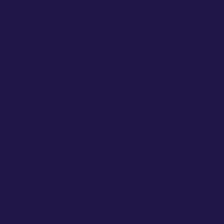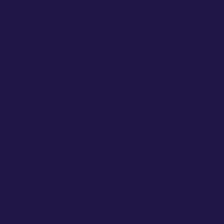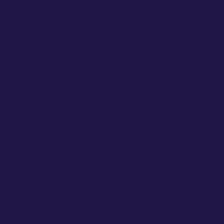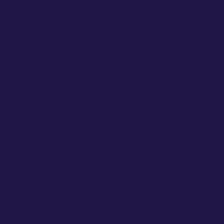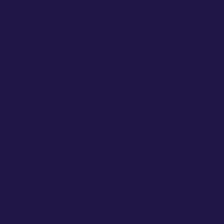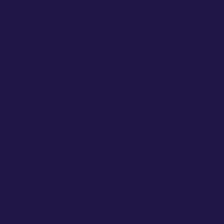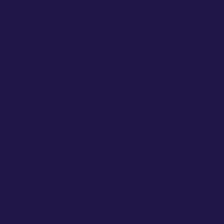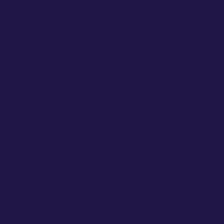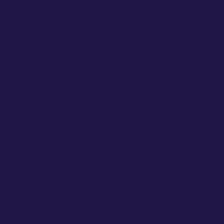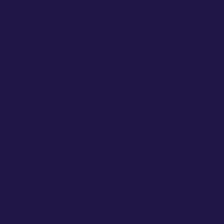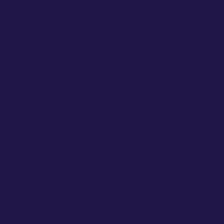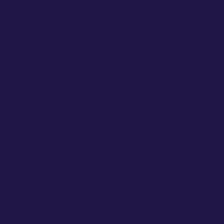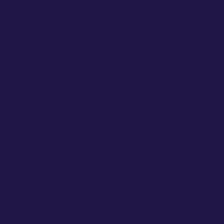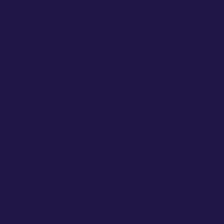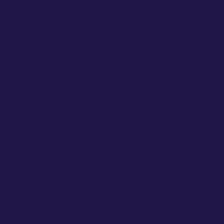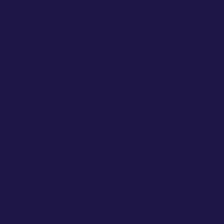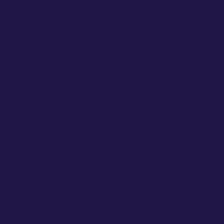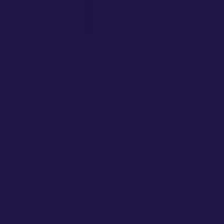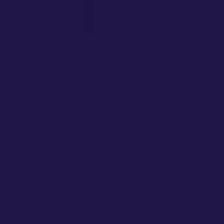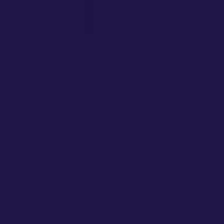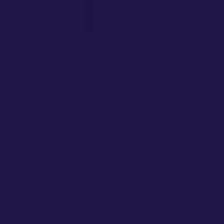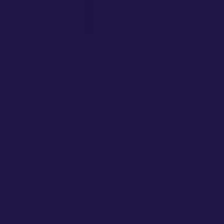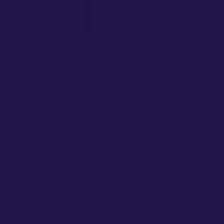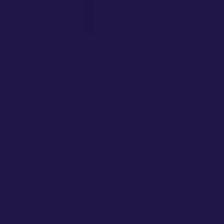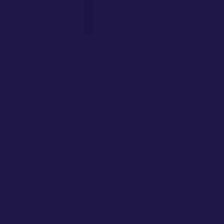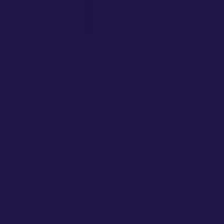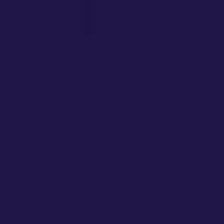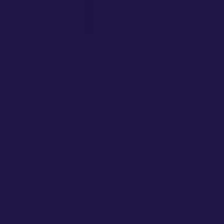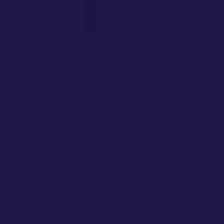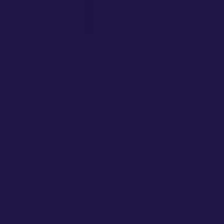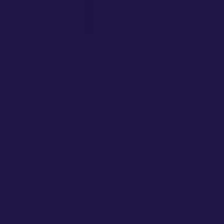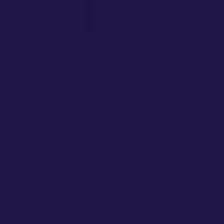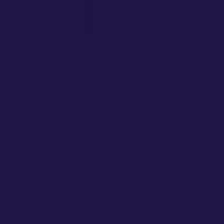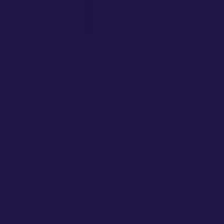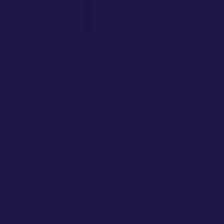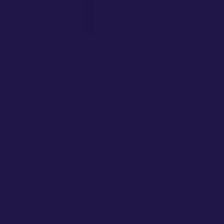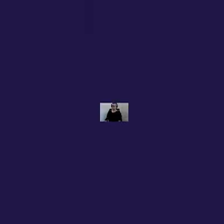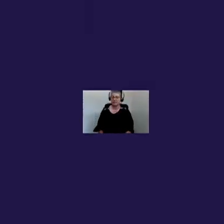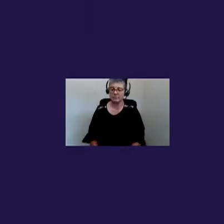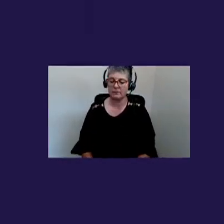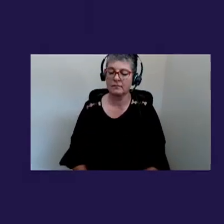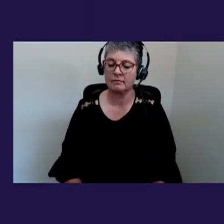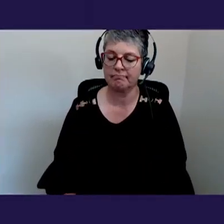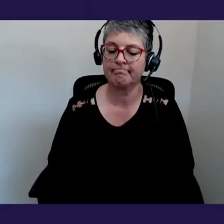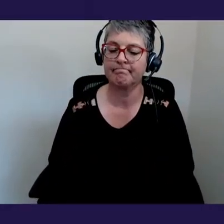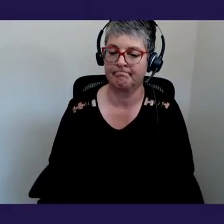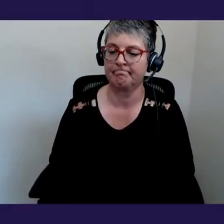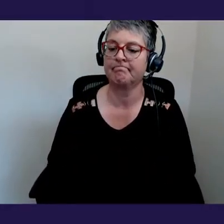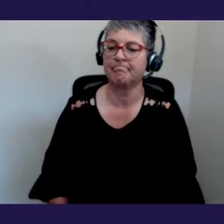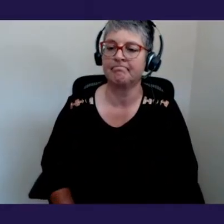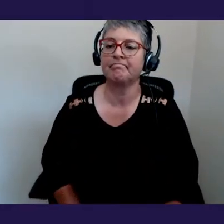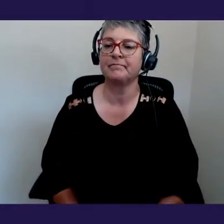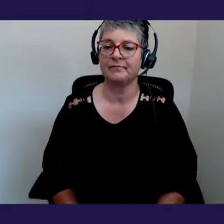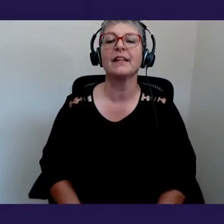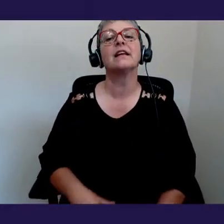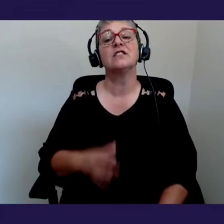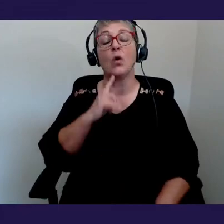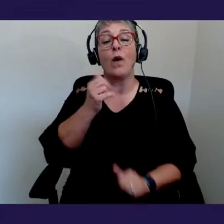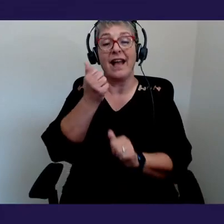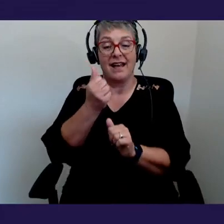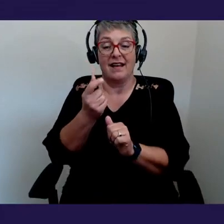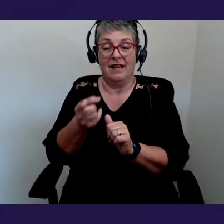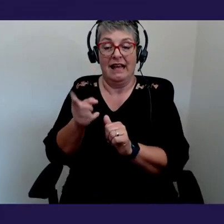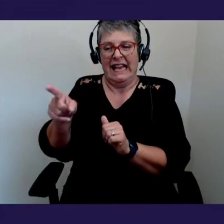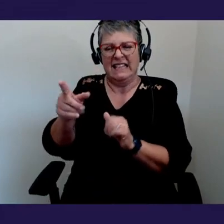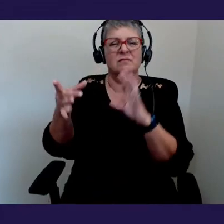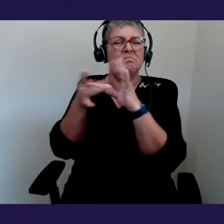don't trust the CDC or don't trust mRNA vaccines, et cetera, that gets into every household that has an internet connection because of the